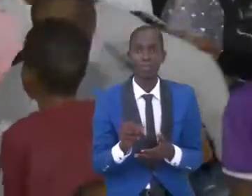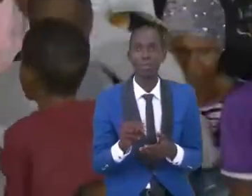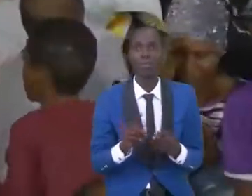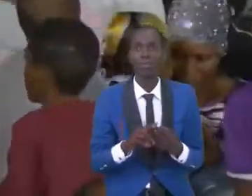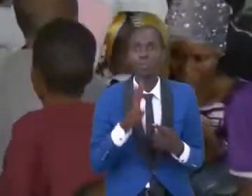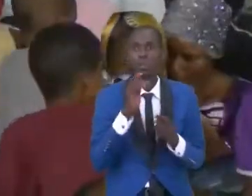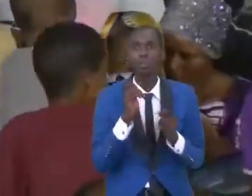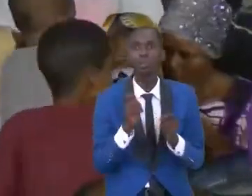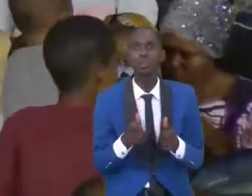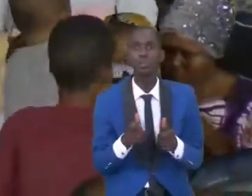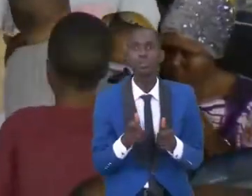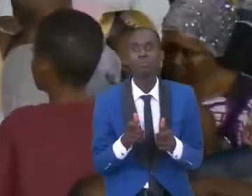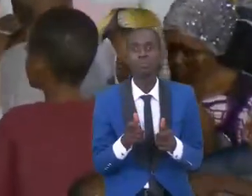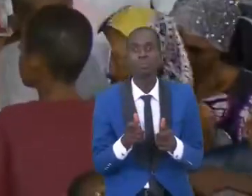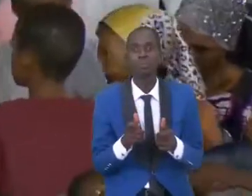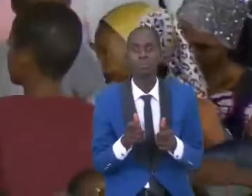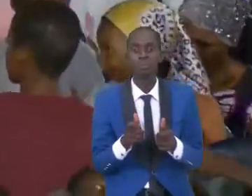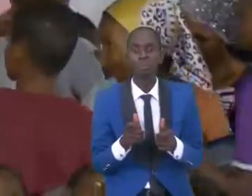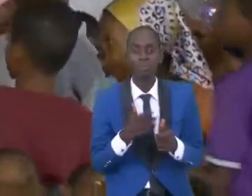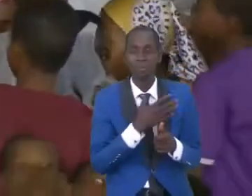Let's get their details.